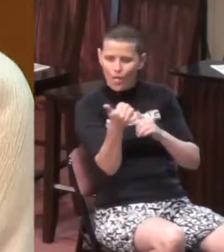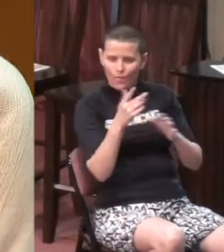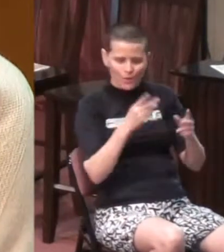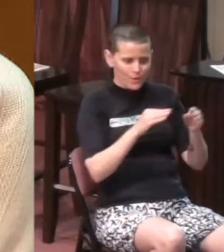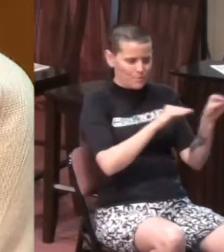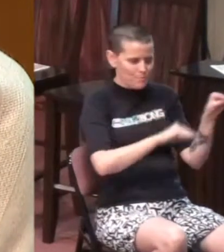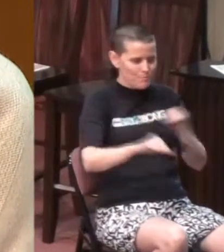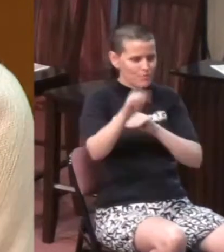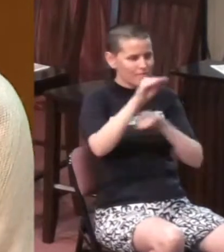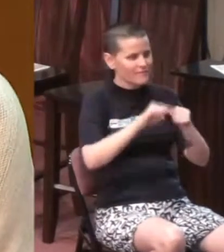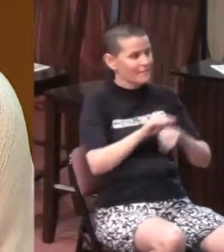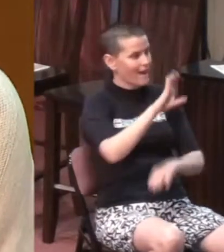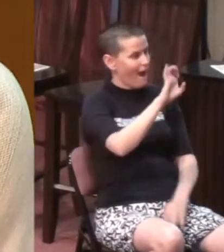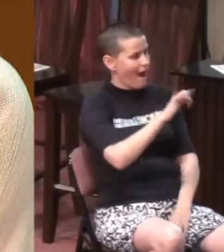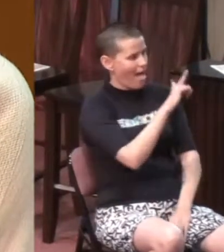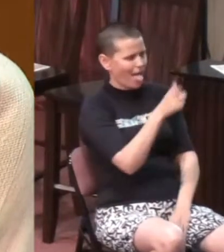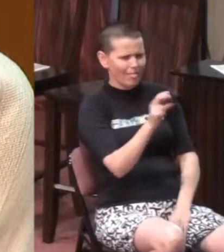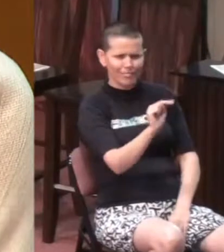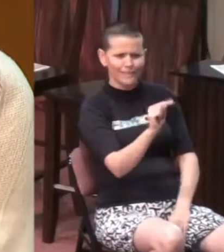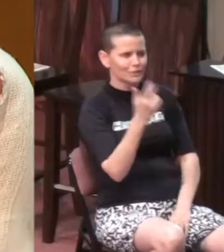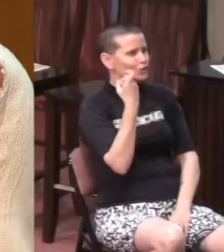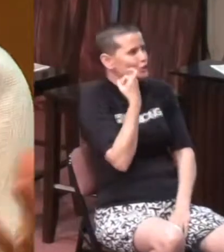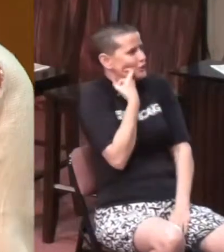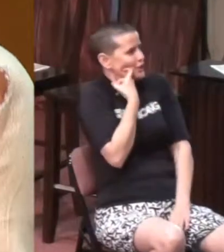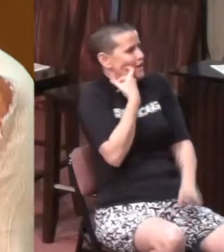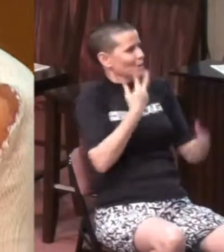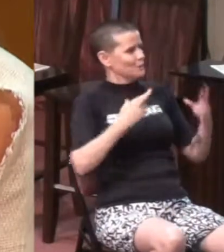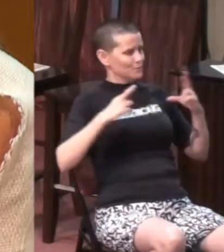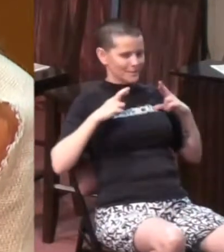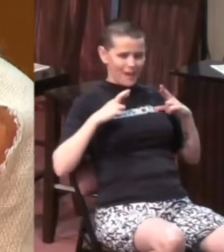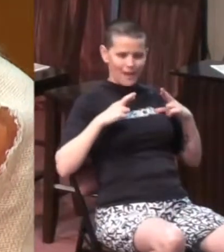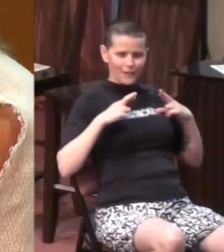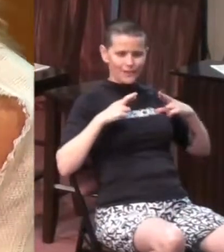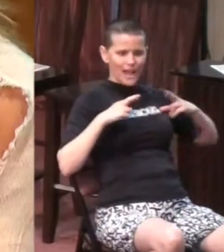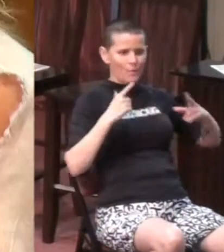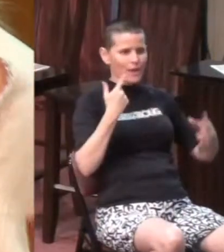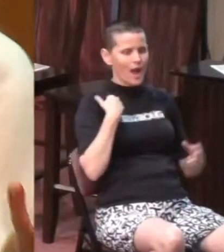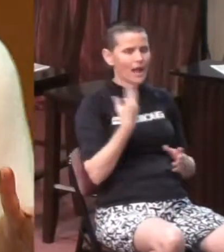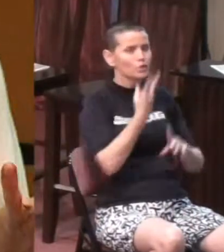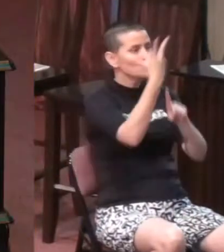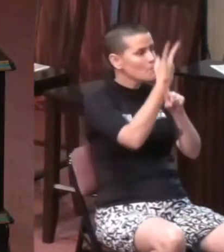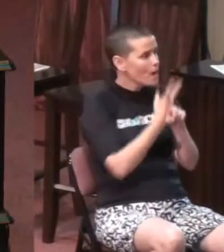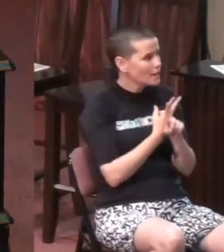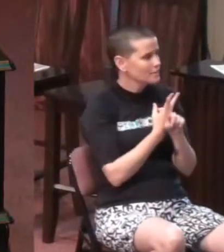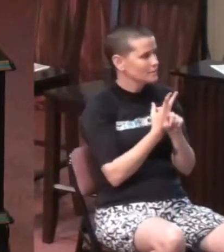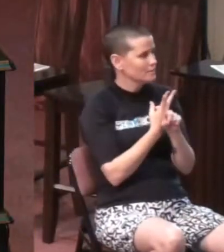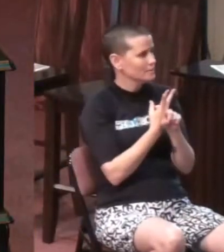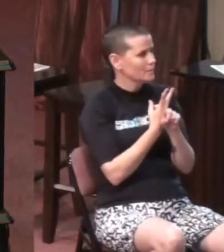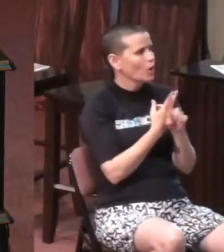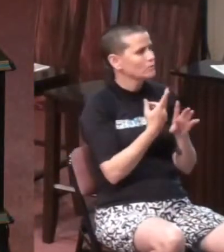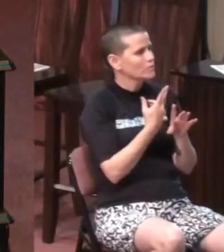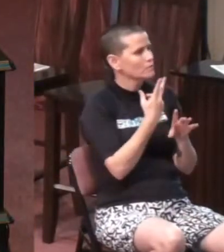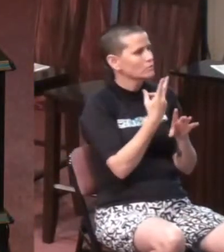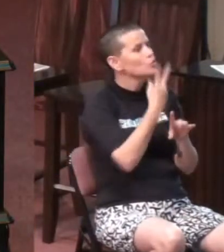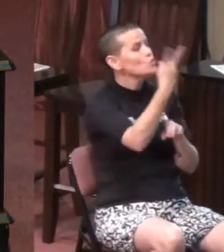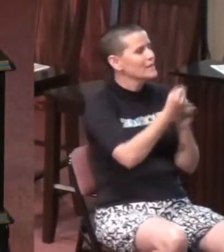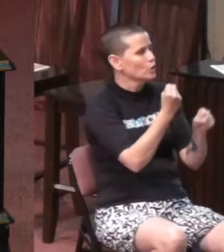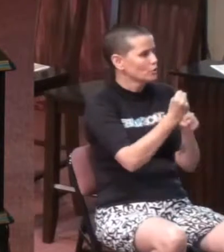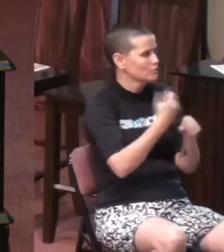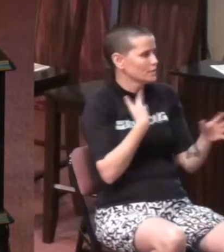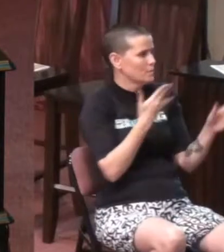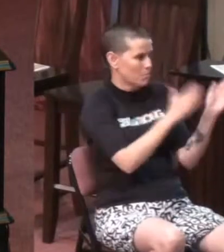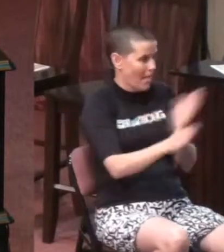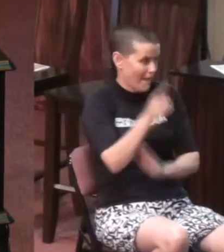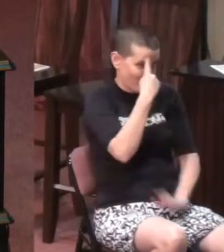that Ellen had just retired, and we had 2 years to plan into that. Thank you, God, Ellen. I hope you're watching right now. We're so